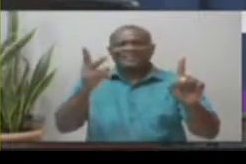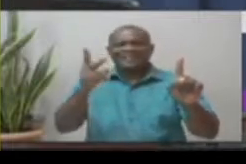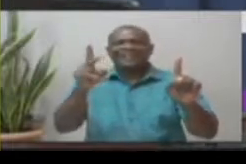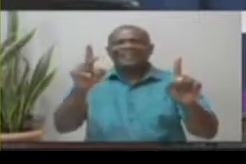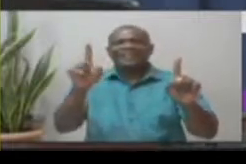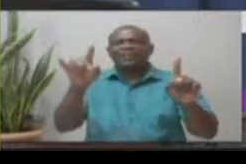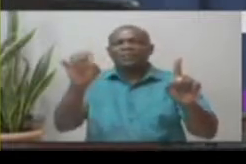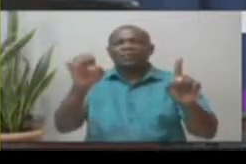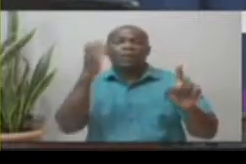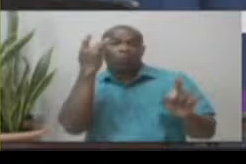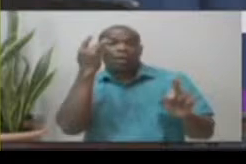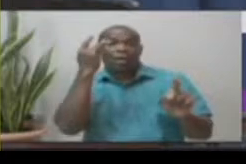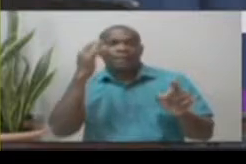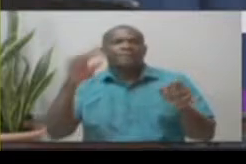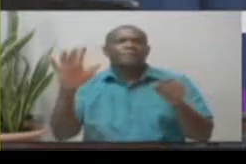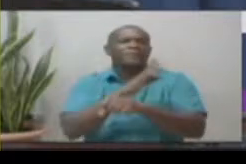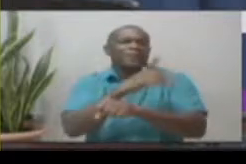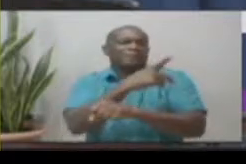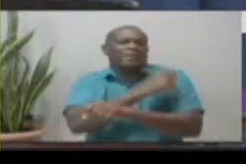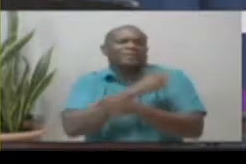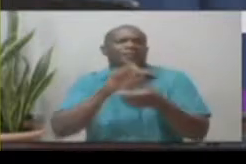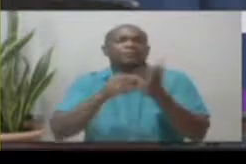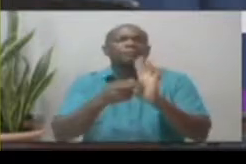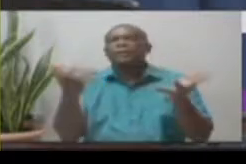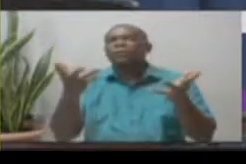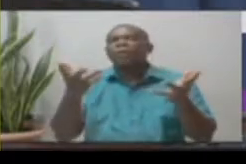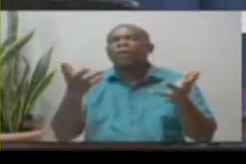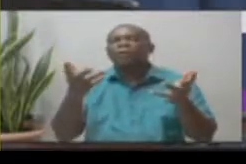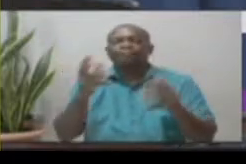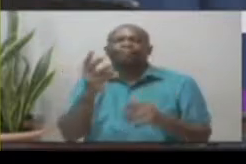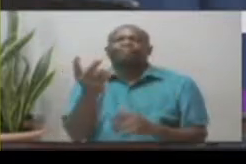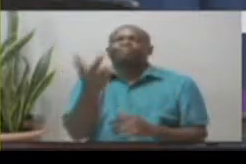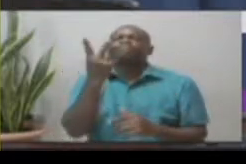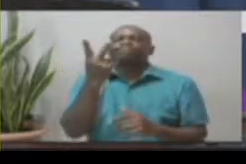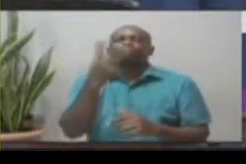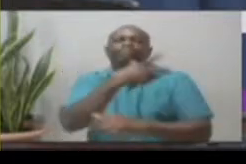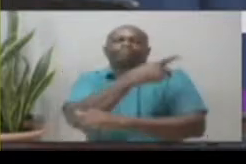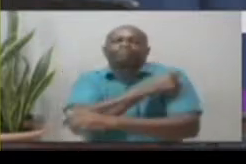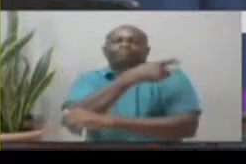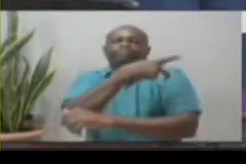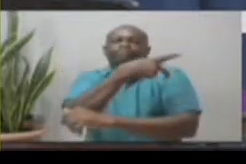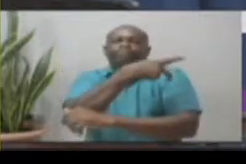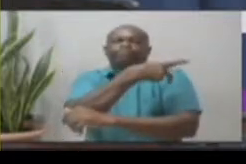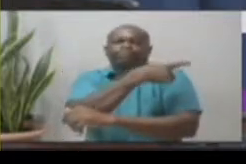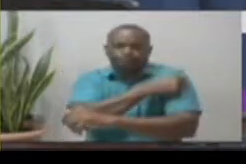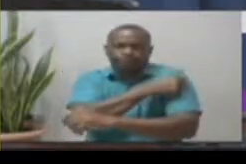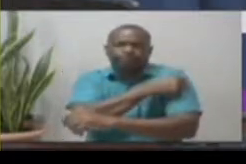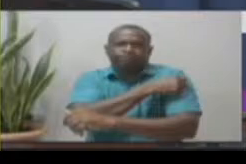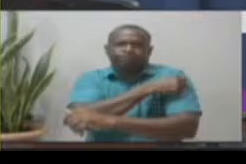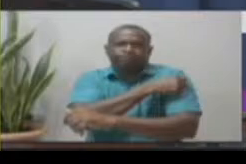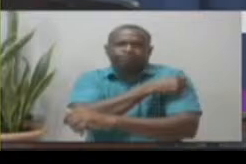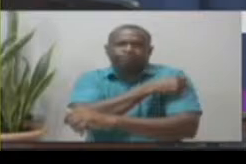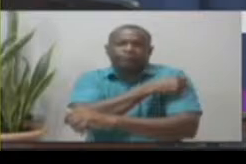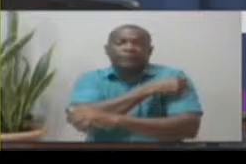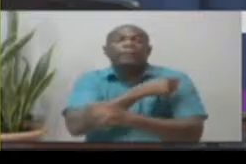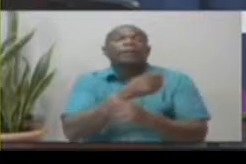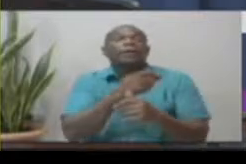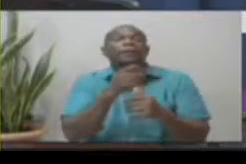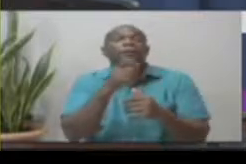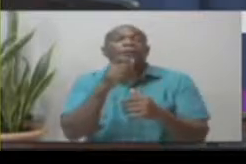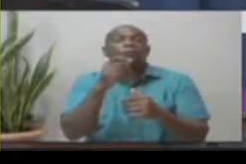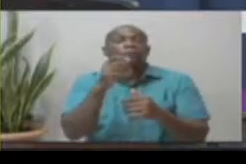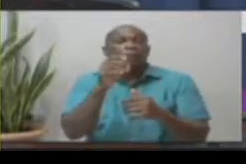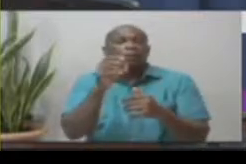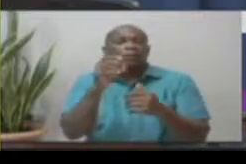doses, and for those people who receive their second shot, you still have to wait 2 weeks before you consider yourself to be